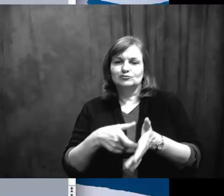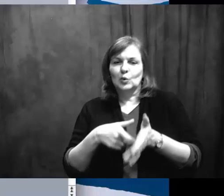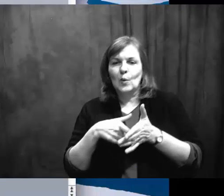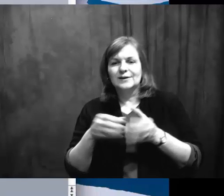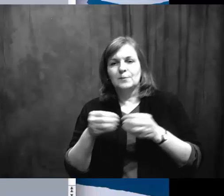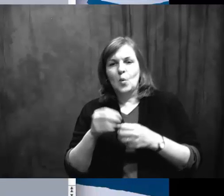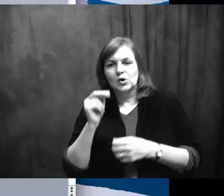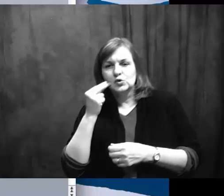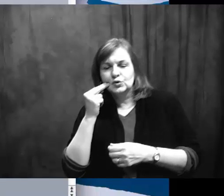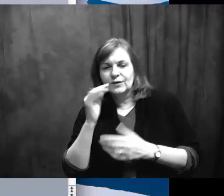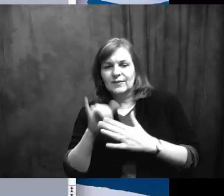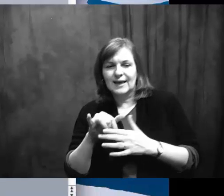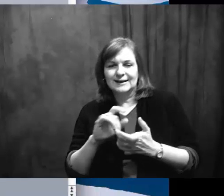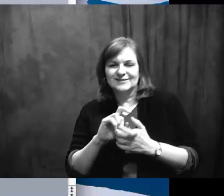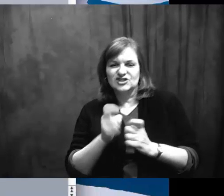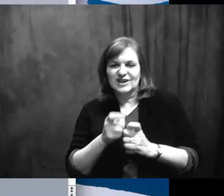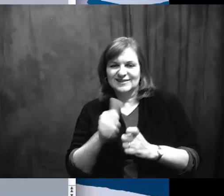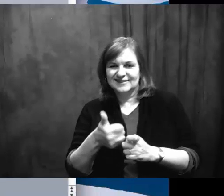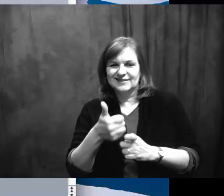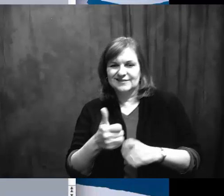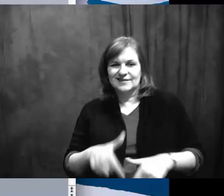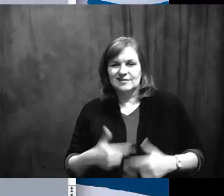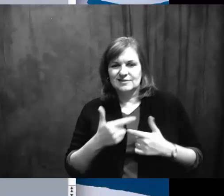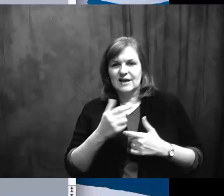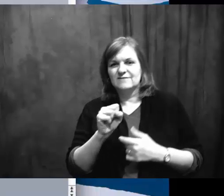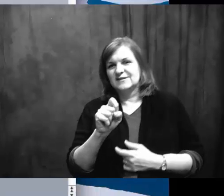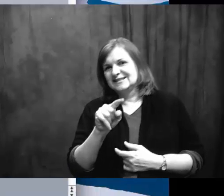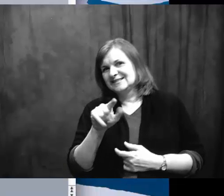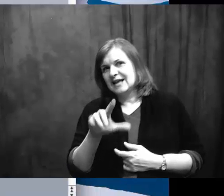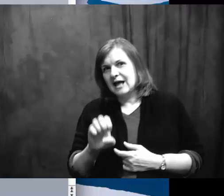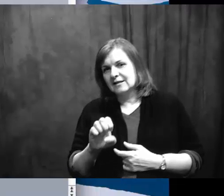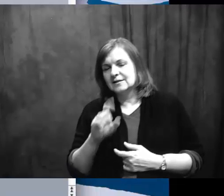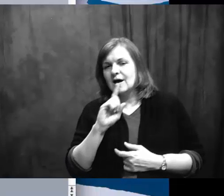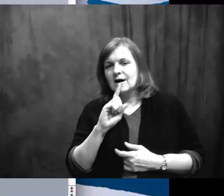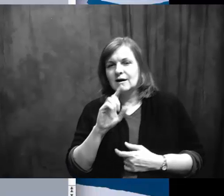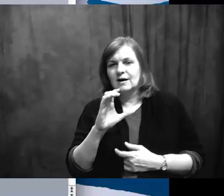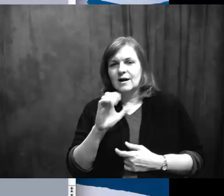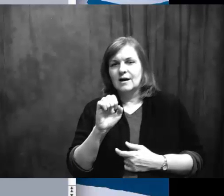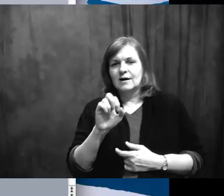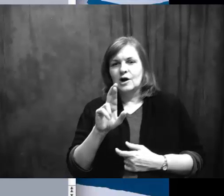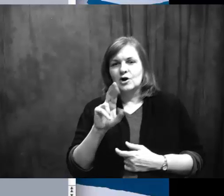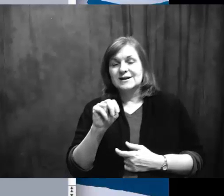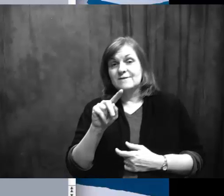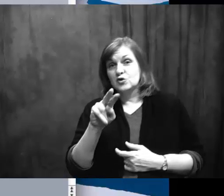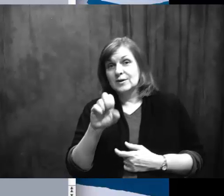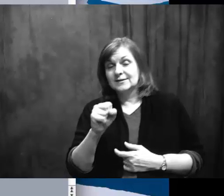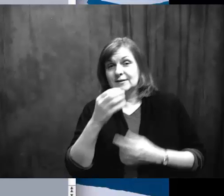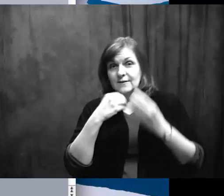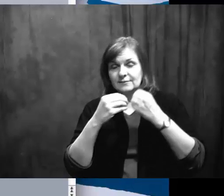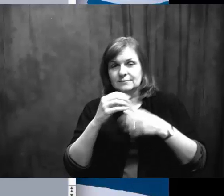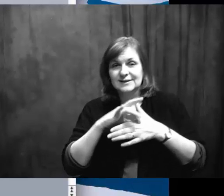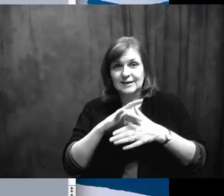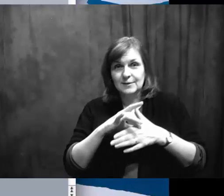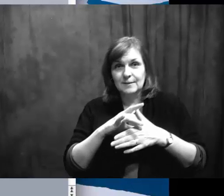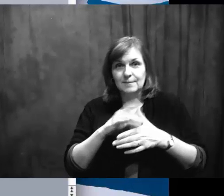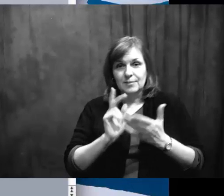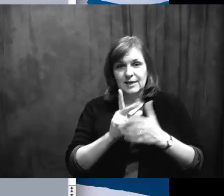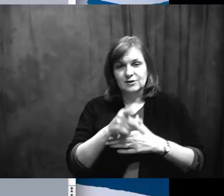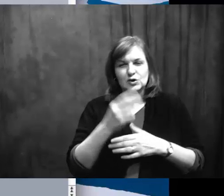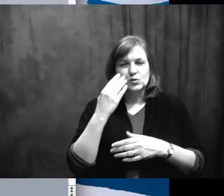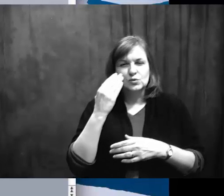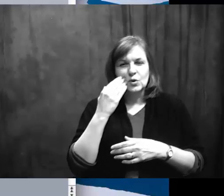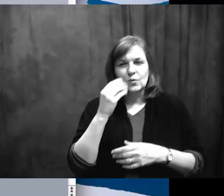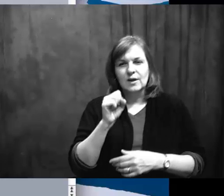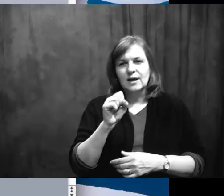of change in lifestyle, so to speak, are the carnivorous plants. So these are typically our sundew